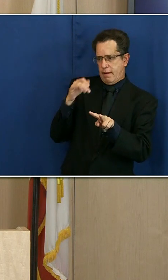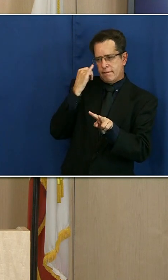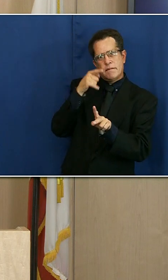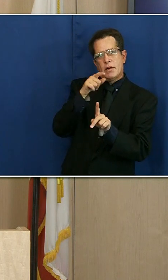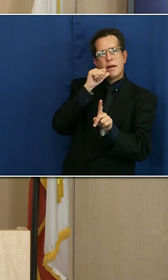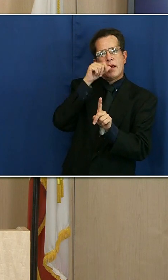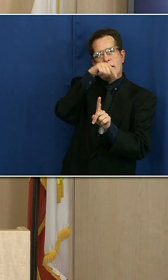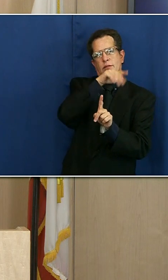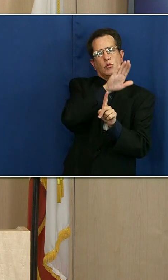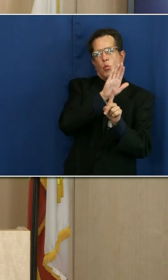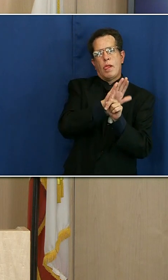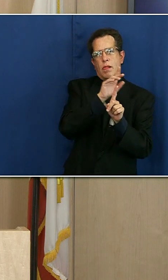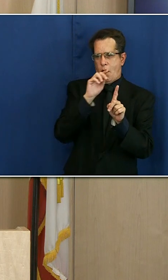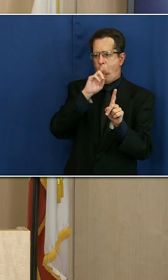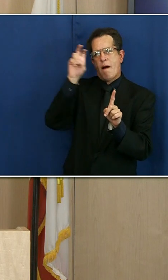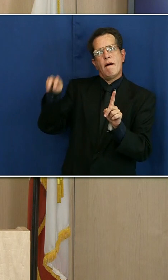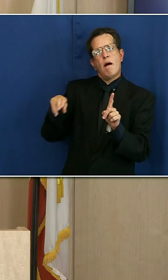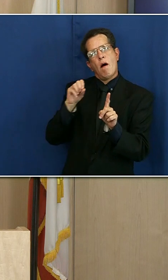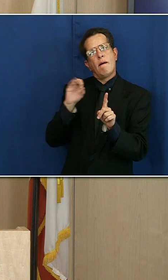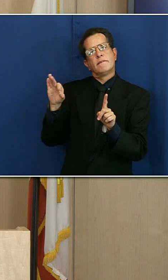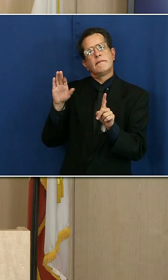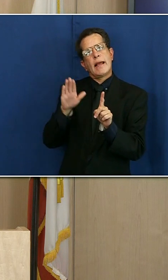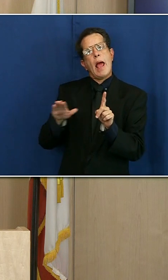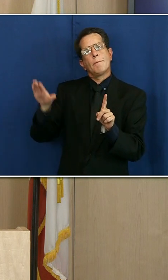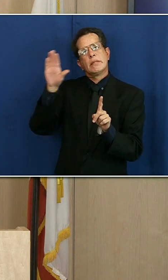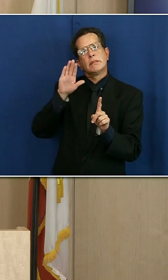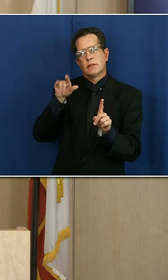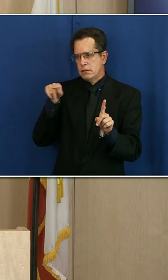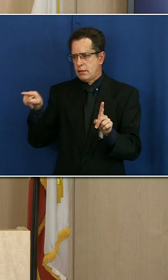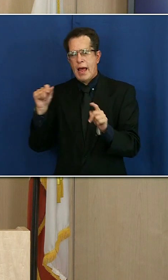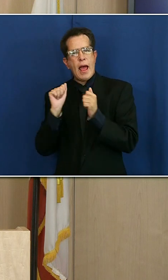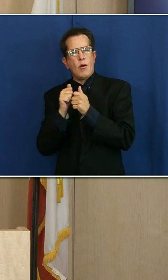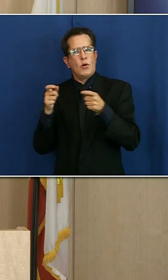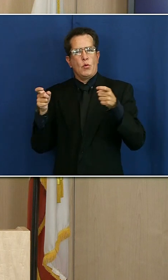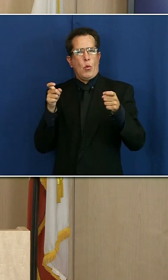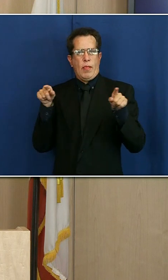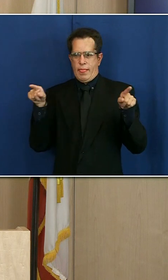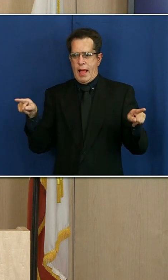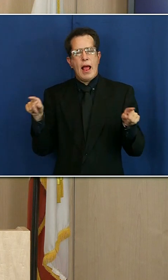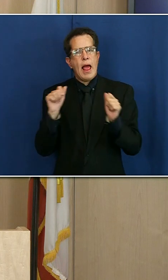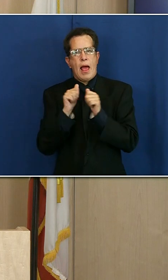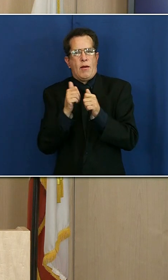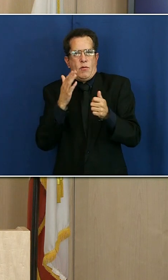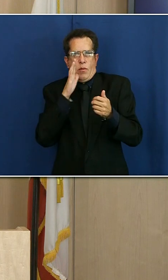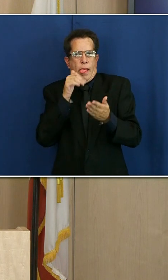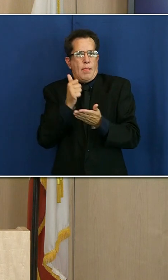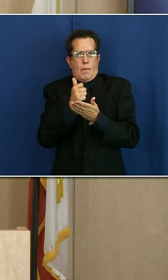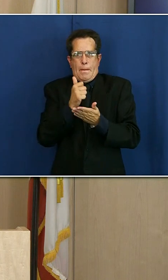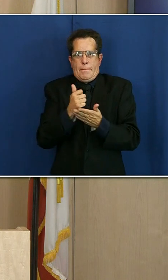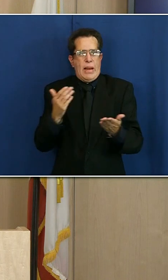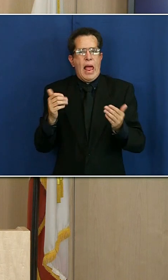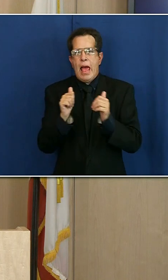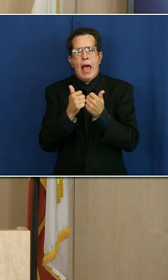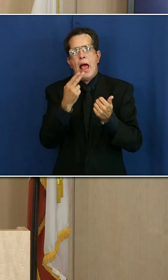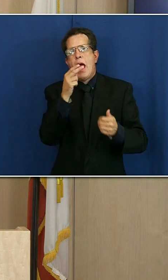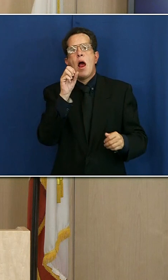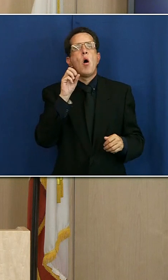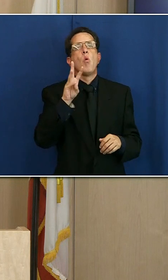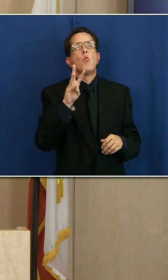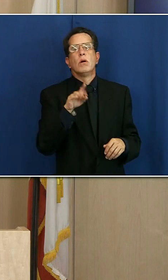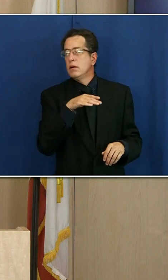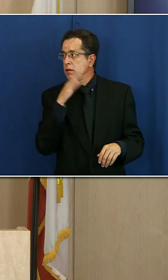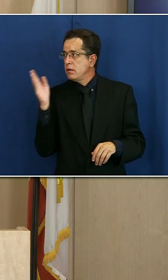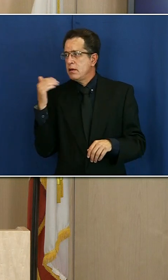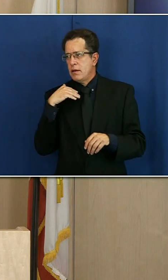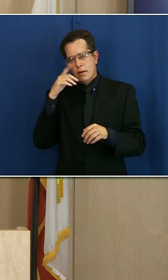off-campus activity? And what are, at this point, the county compliance teams doing to help out the cause? Okay, I believe Dr.